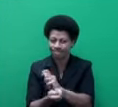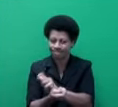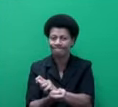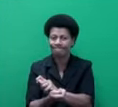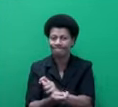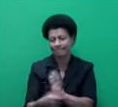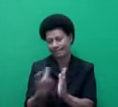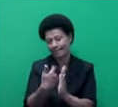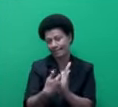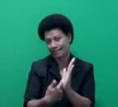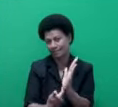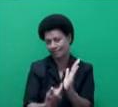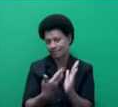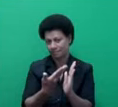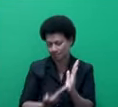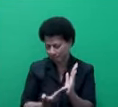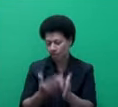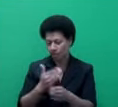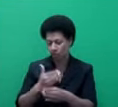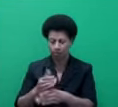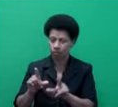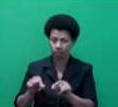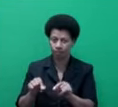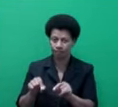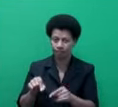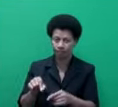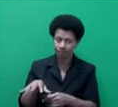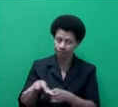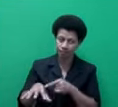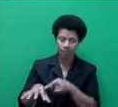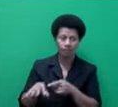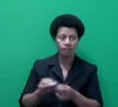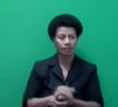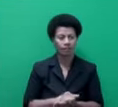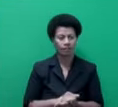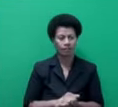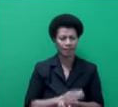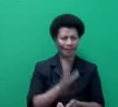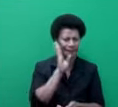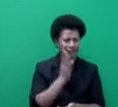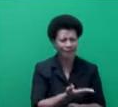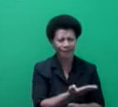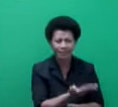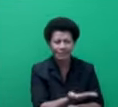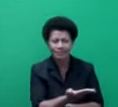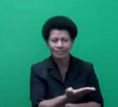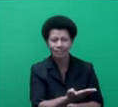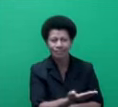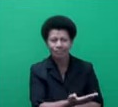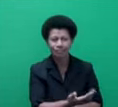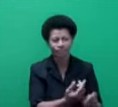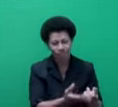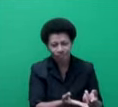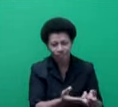proportional representation system. So I hear the members on the other side knocking this particular system, but this